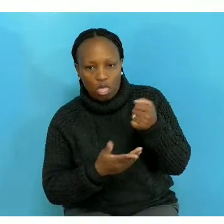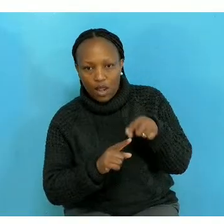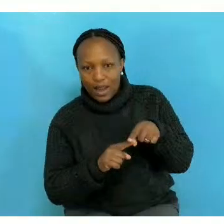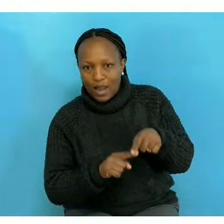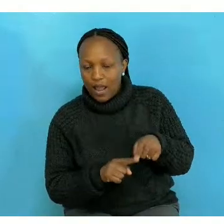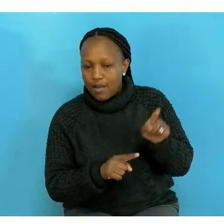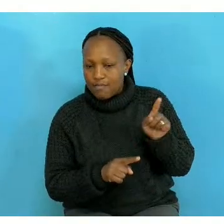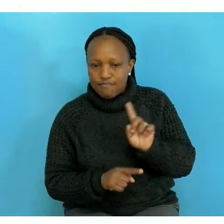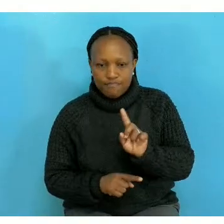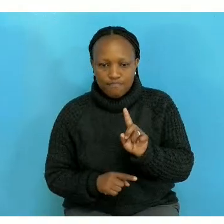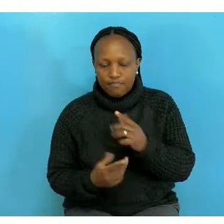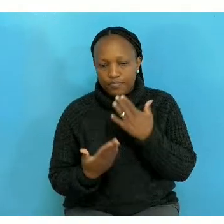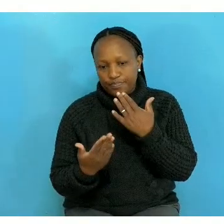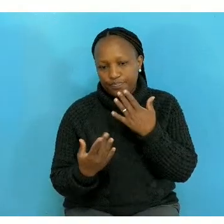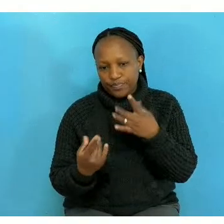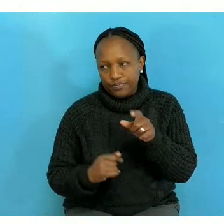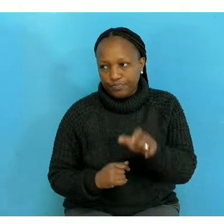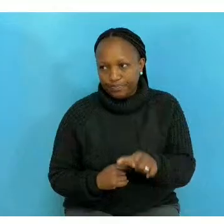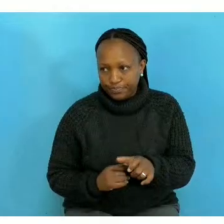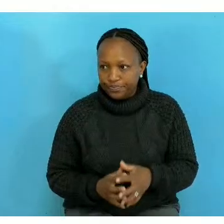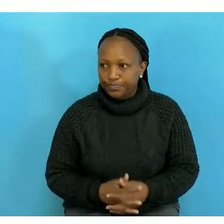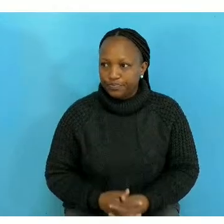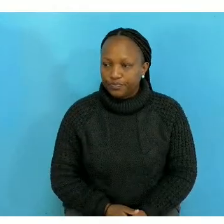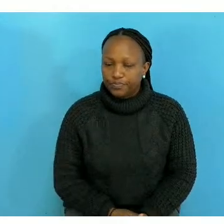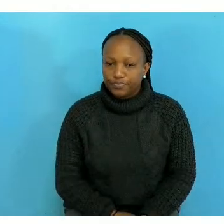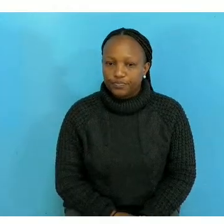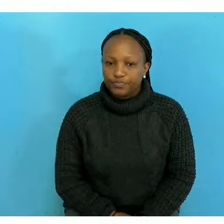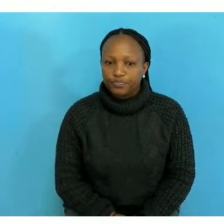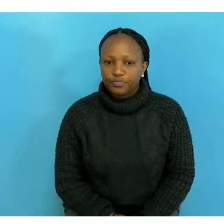department. Thank you, Chairperson.